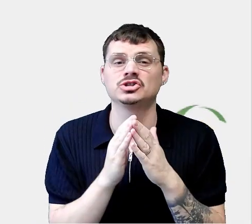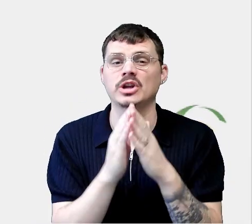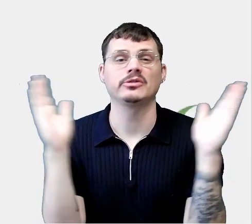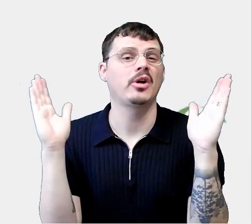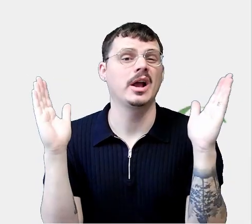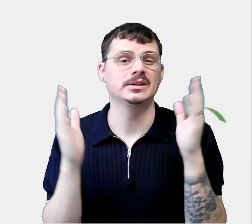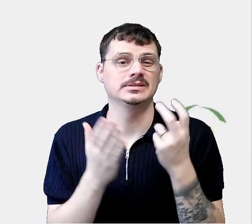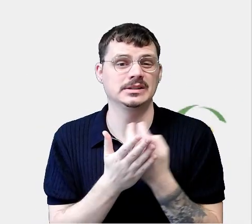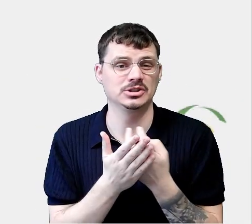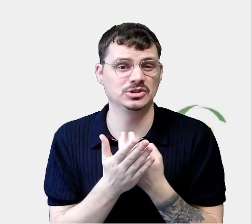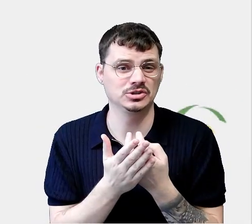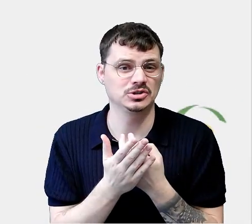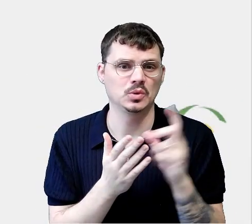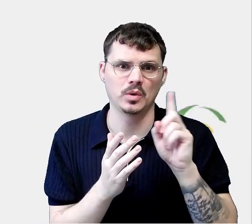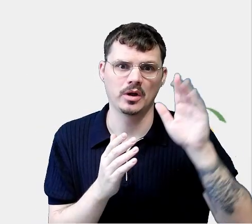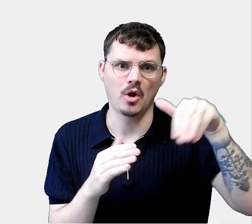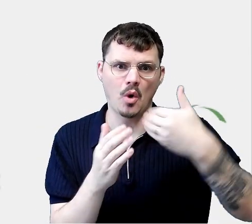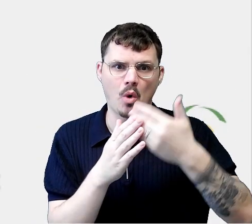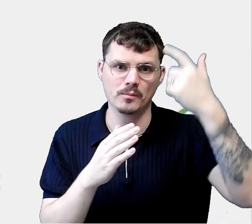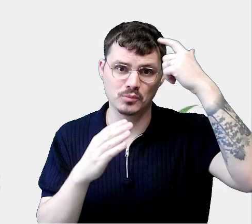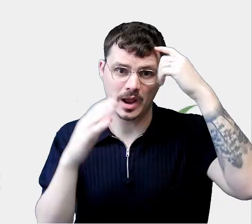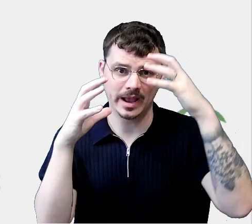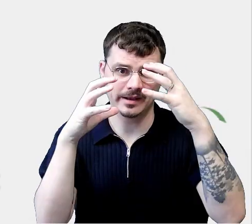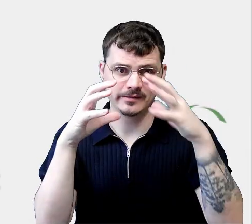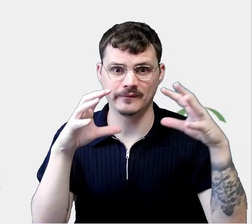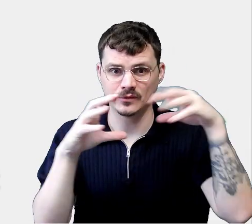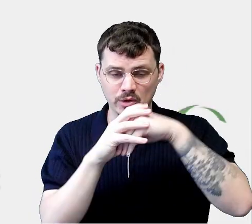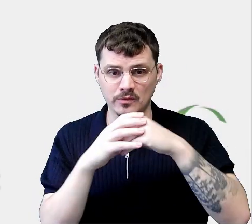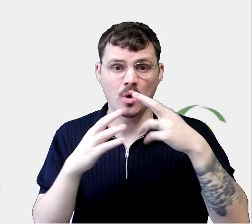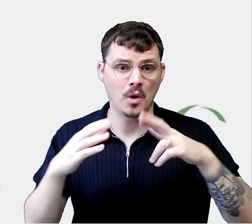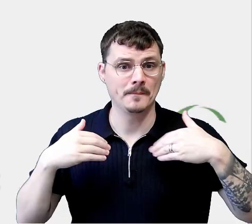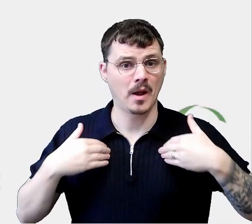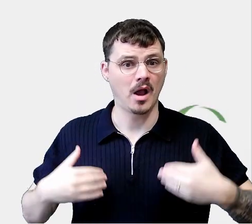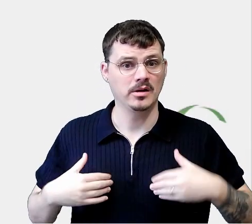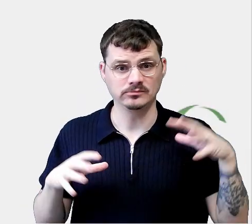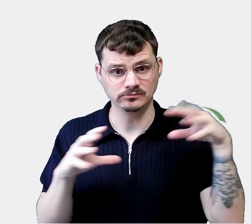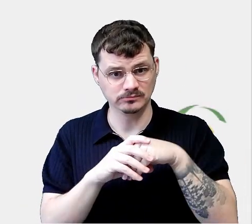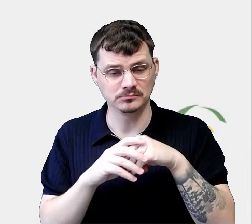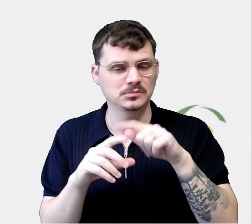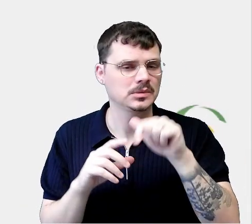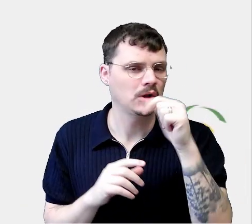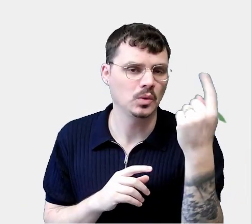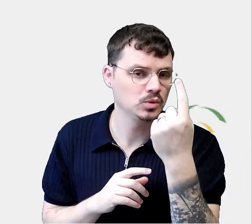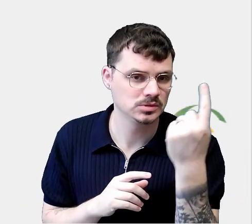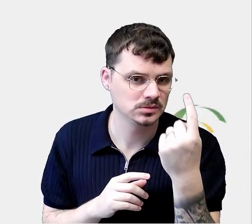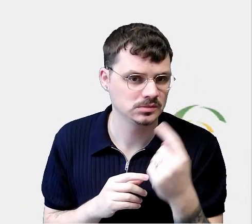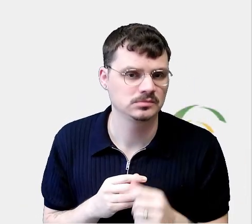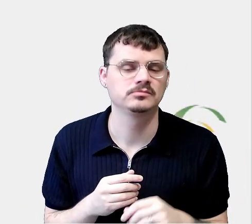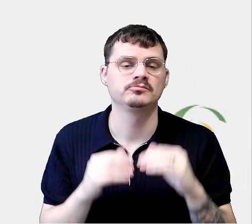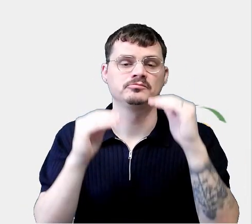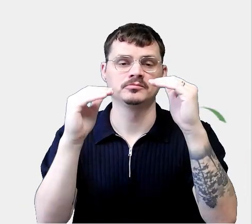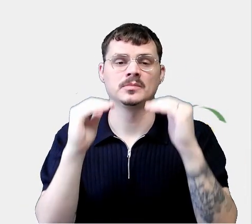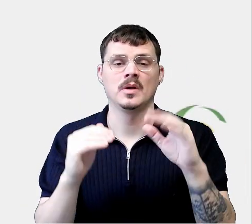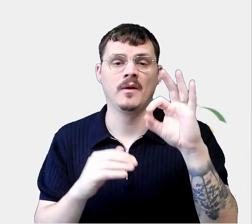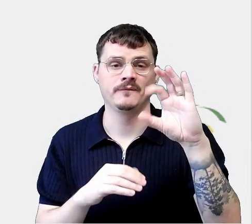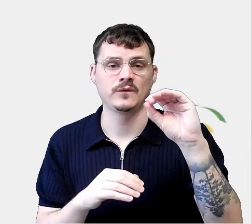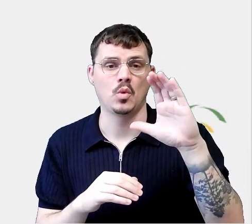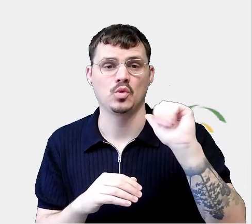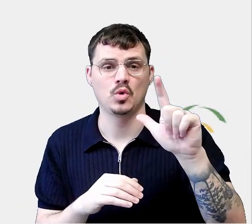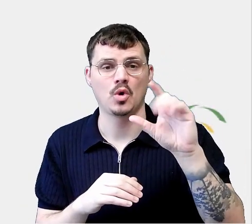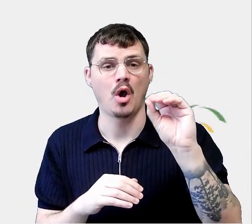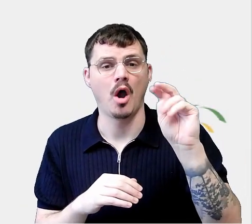where the entire brain is involved and may include the entire body, but not necessarily. Focal